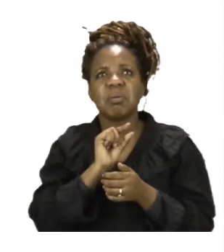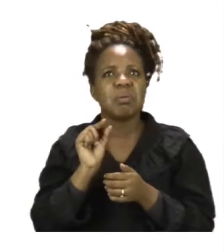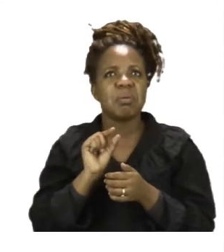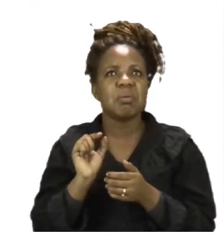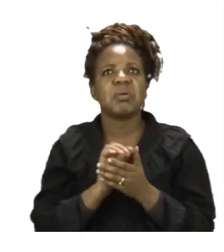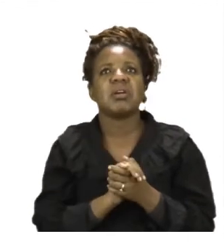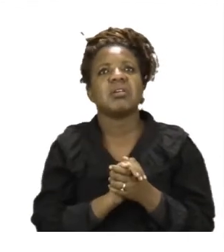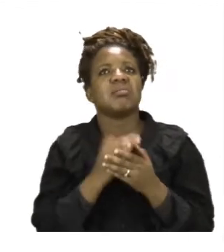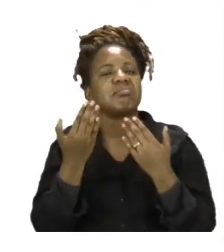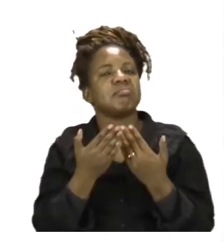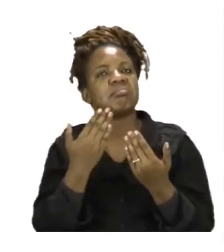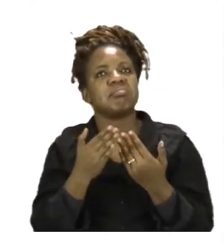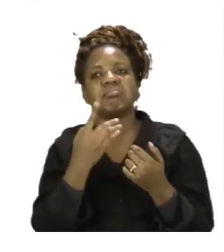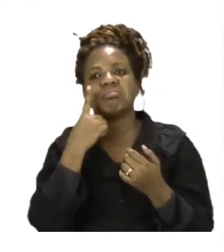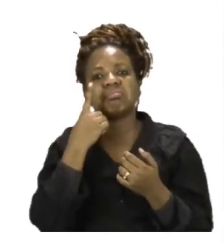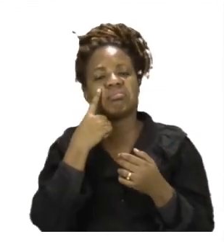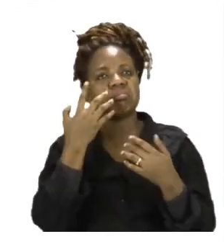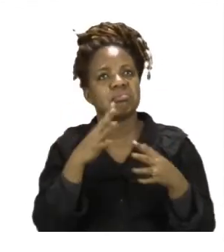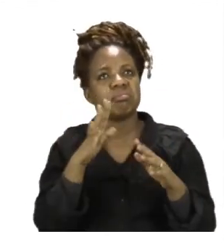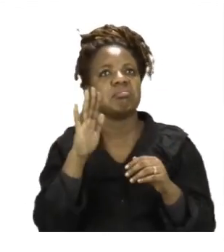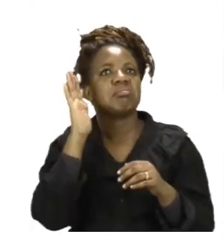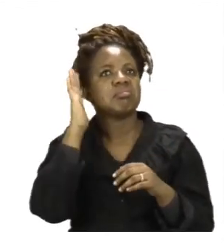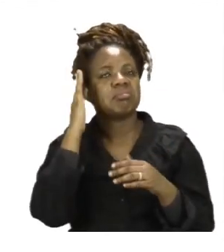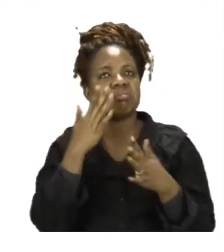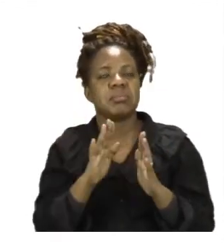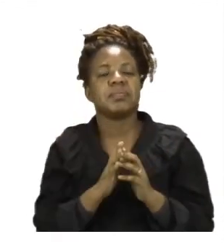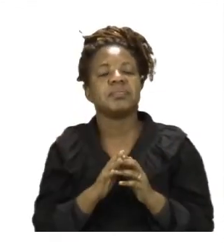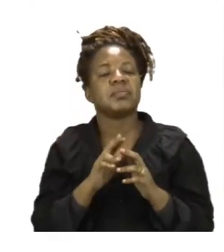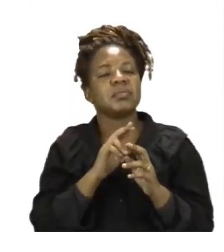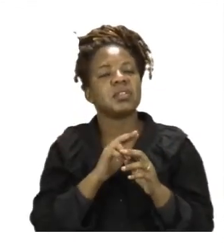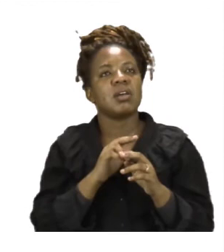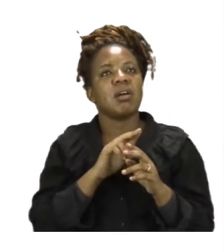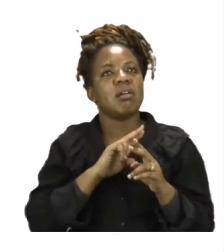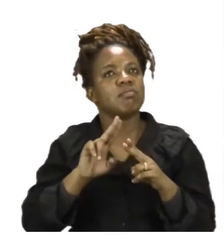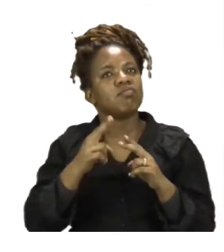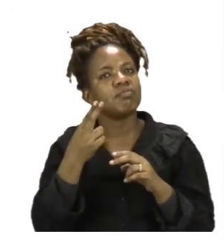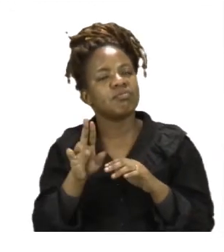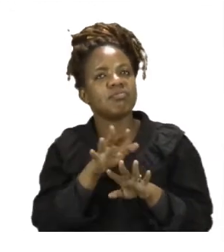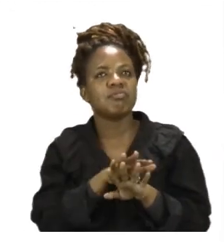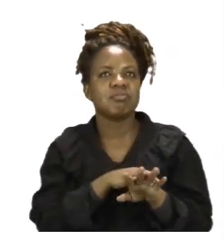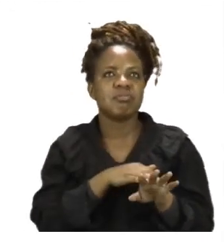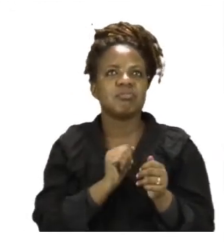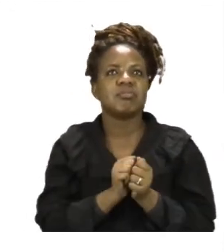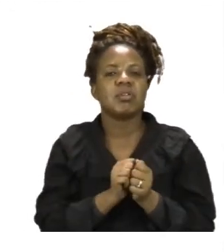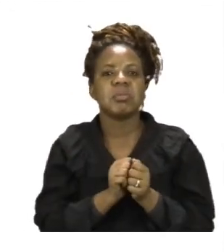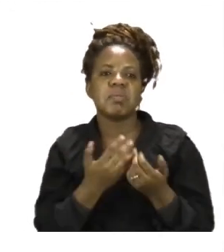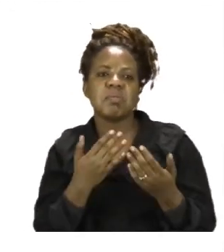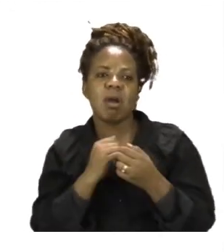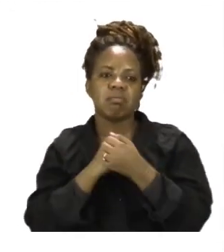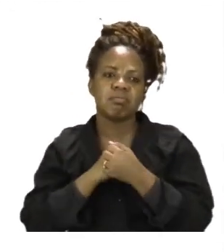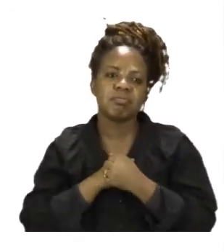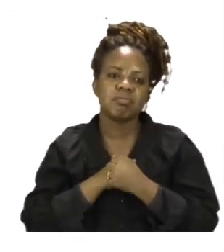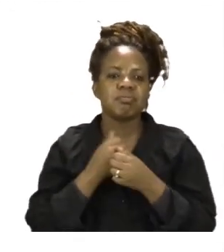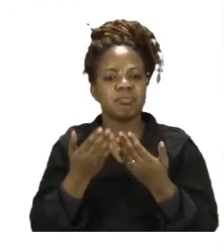done before. So take your time, have fun with this one. You can check with an adult at home or your